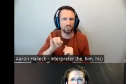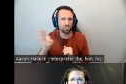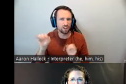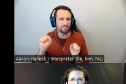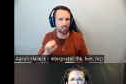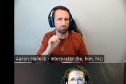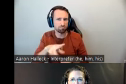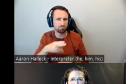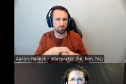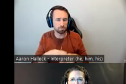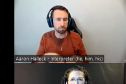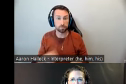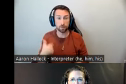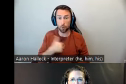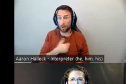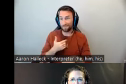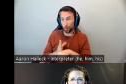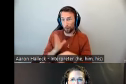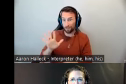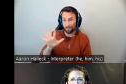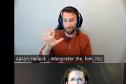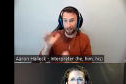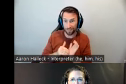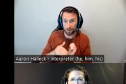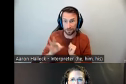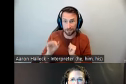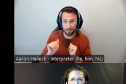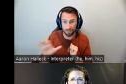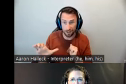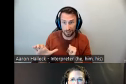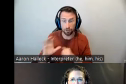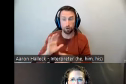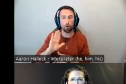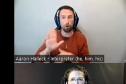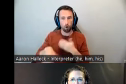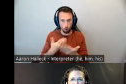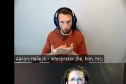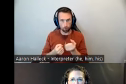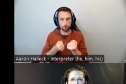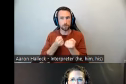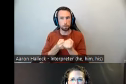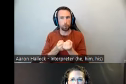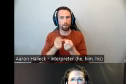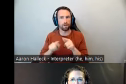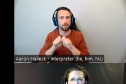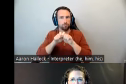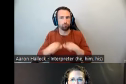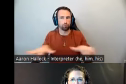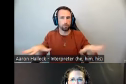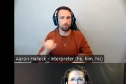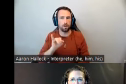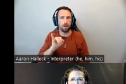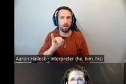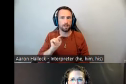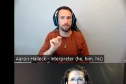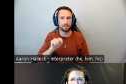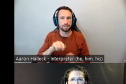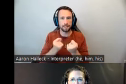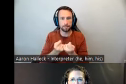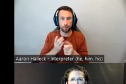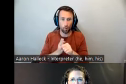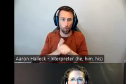over 5,000 faculty, all of who are supported by distributed IT teams, over 22,000 administrators and